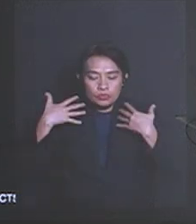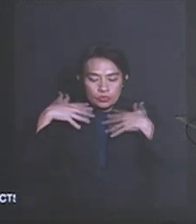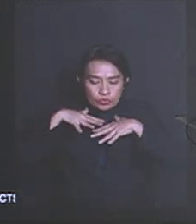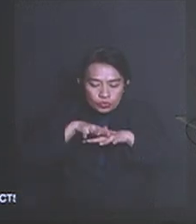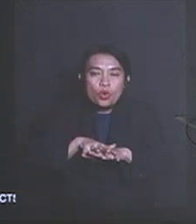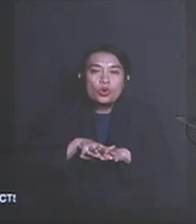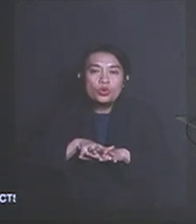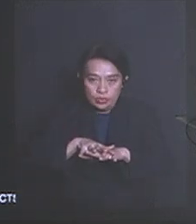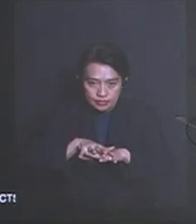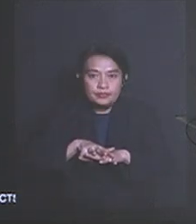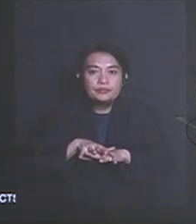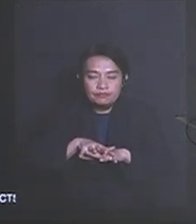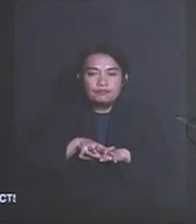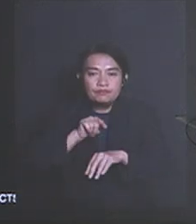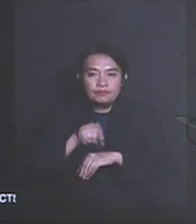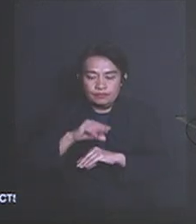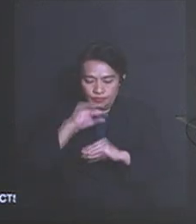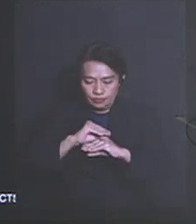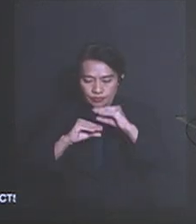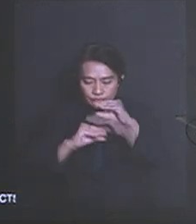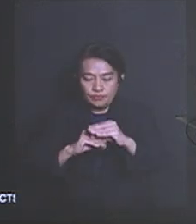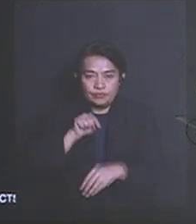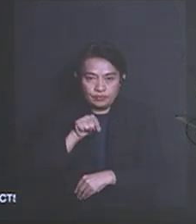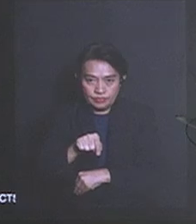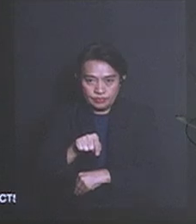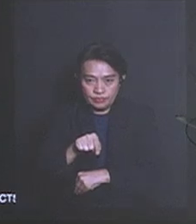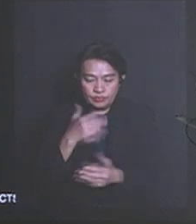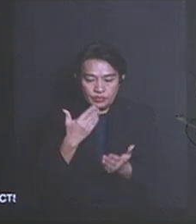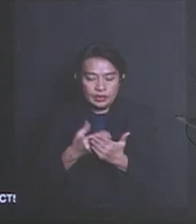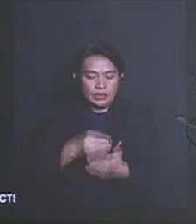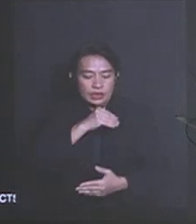non-profit architectural projects in different areas around Thailand.